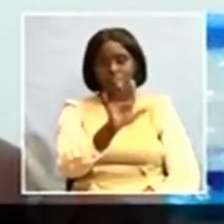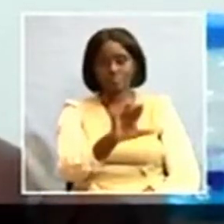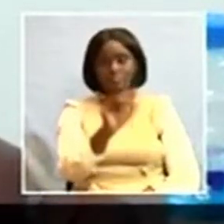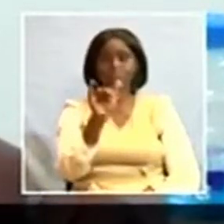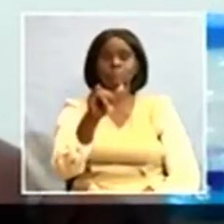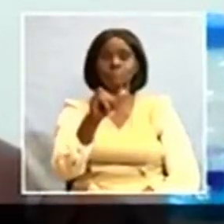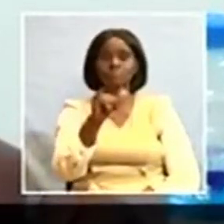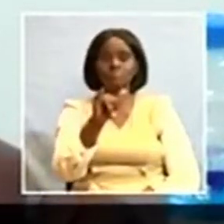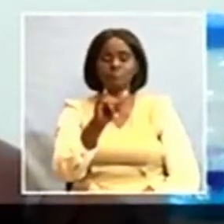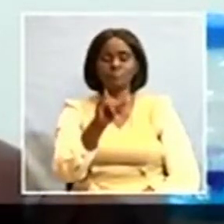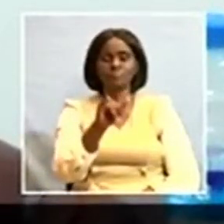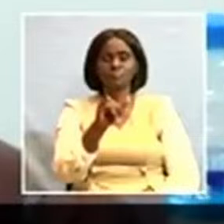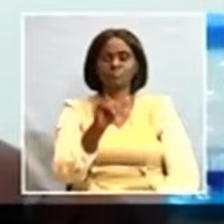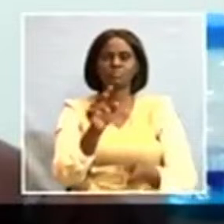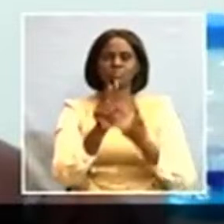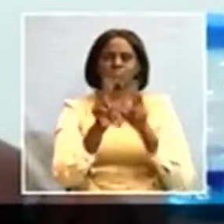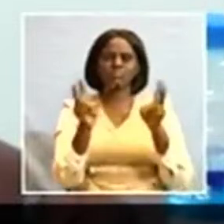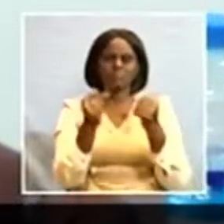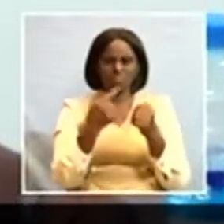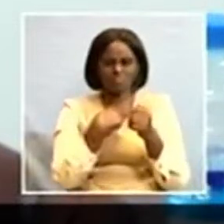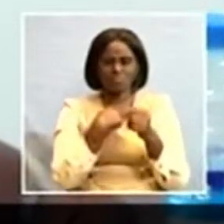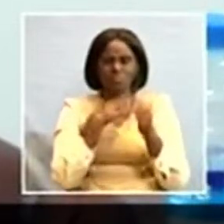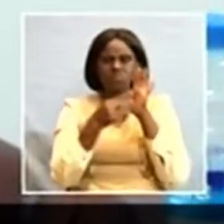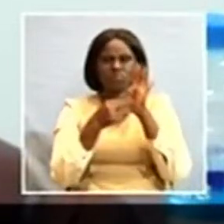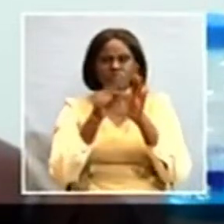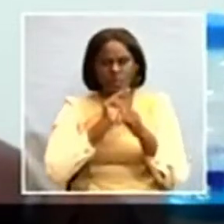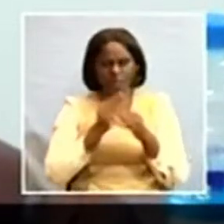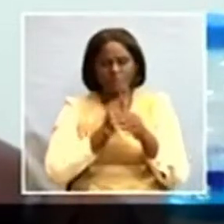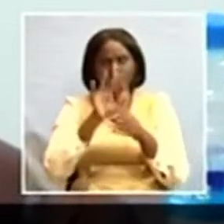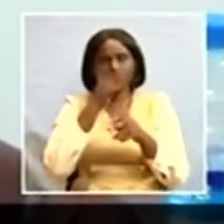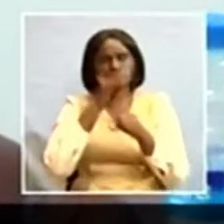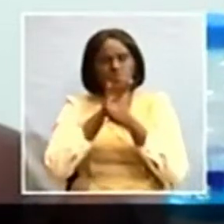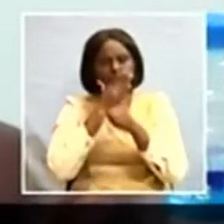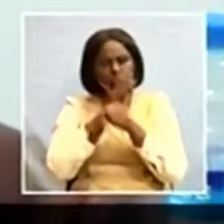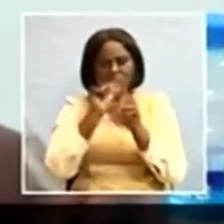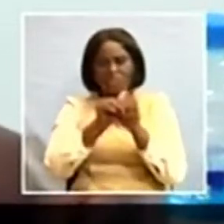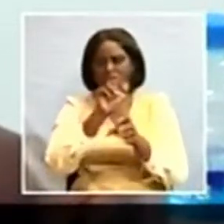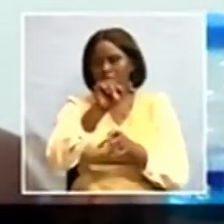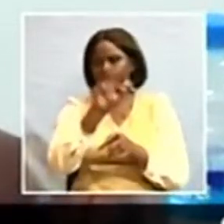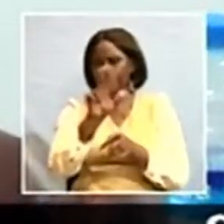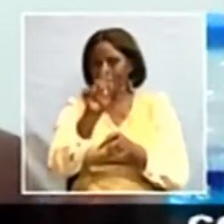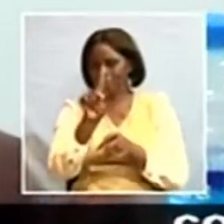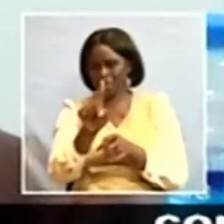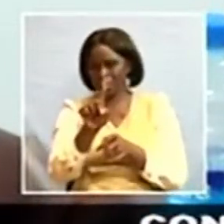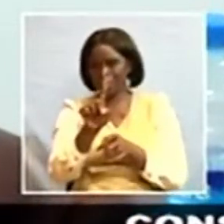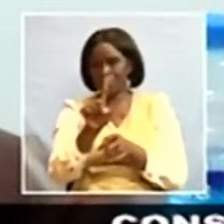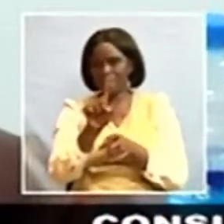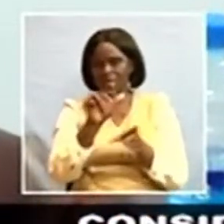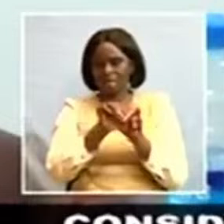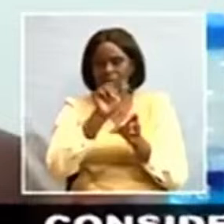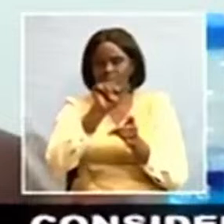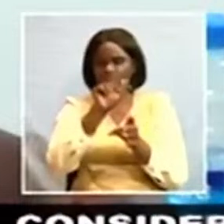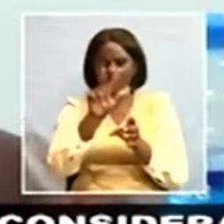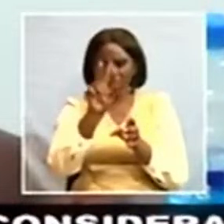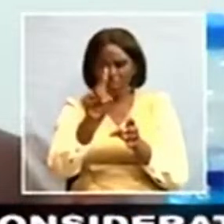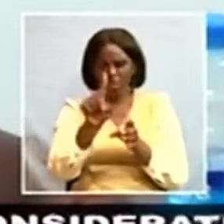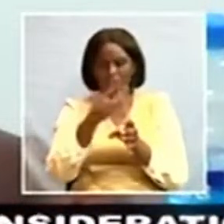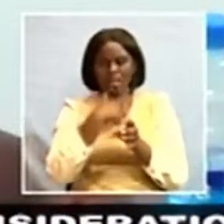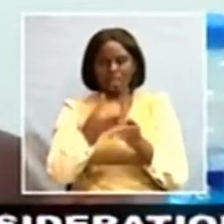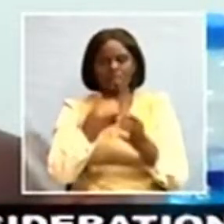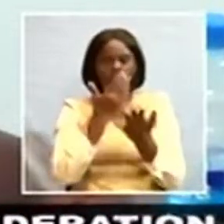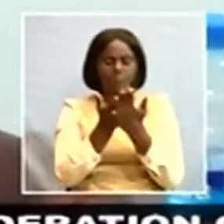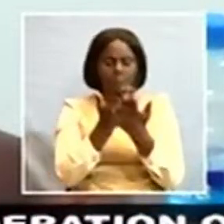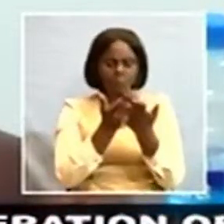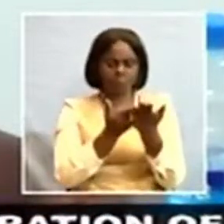Yes. Yes, so show us your commitment. On 131, there's your proposed